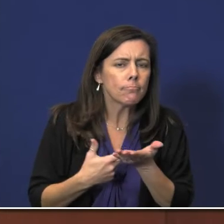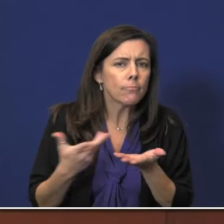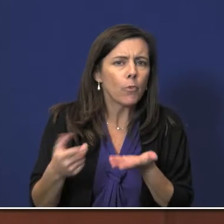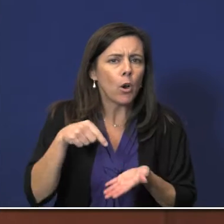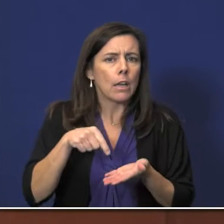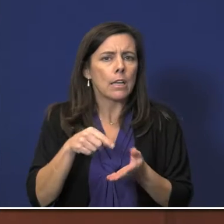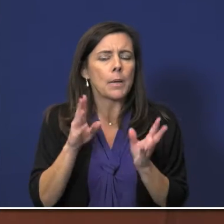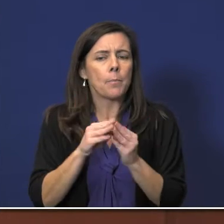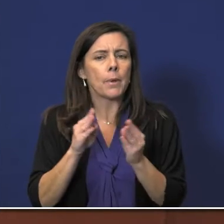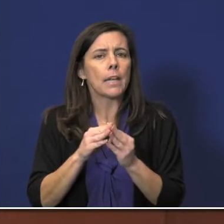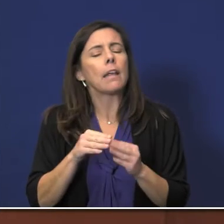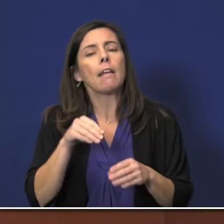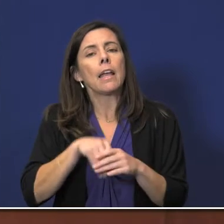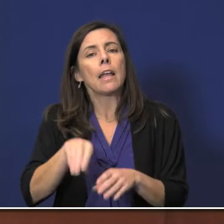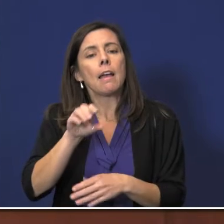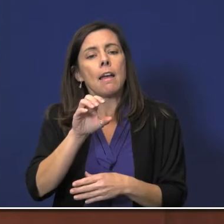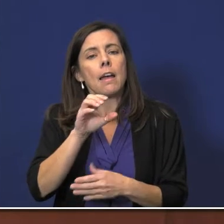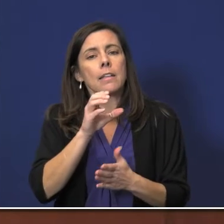by sections